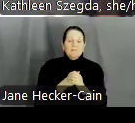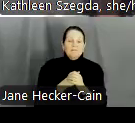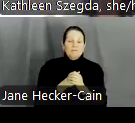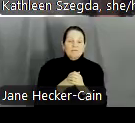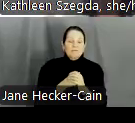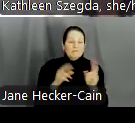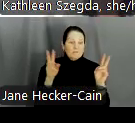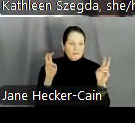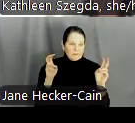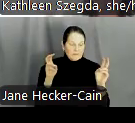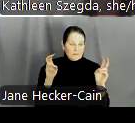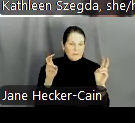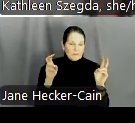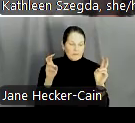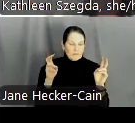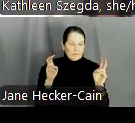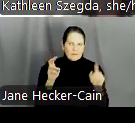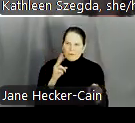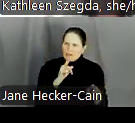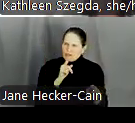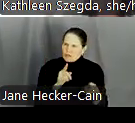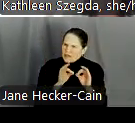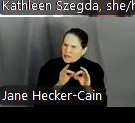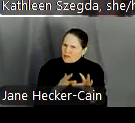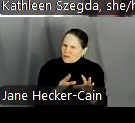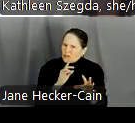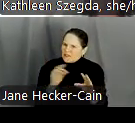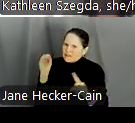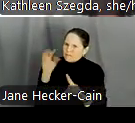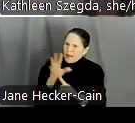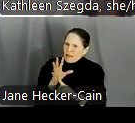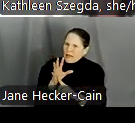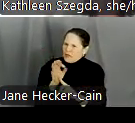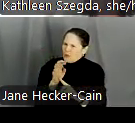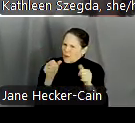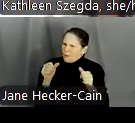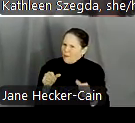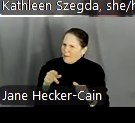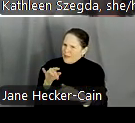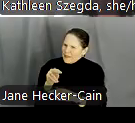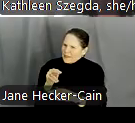Did someone, I just want to make sure that the interpreter gets spotlit or pinned.